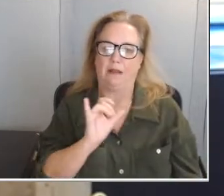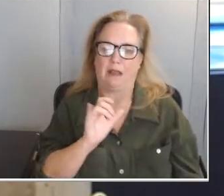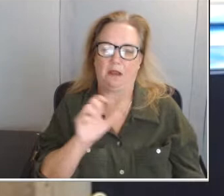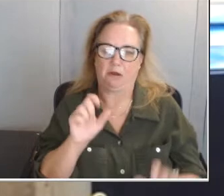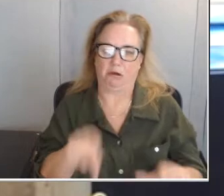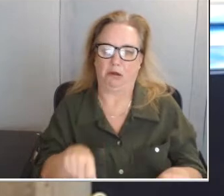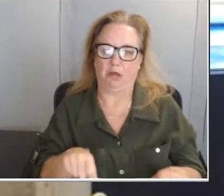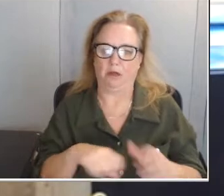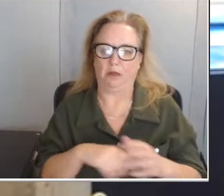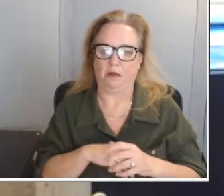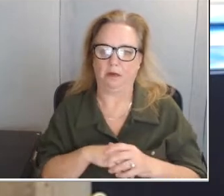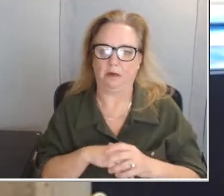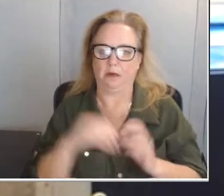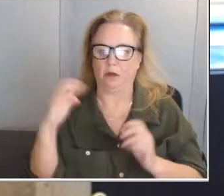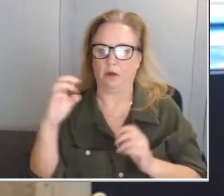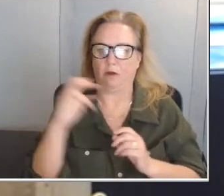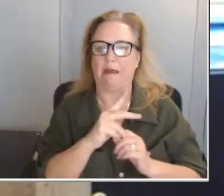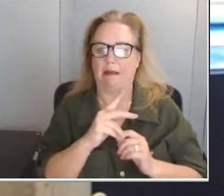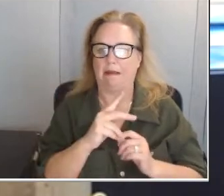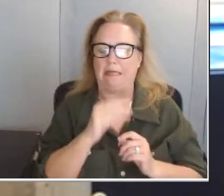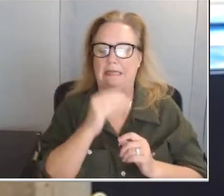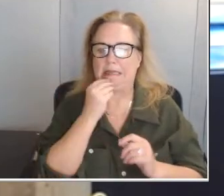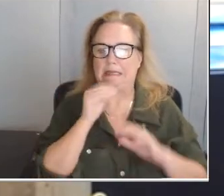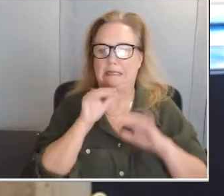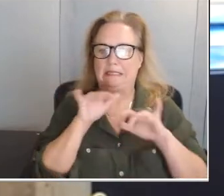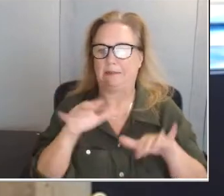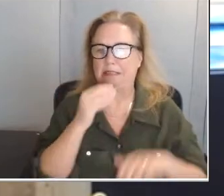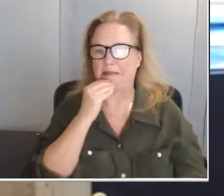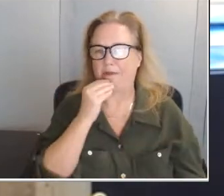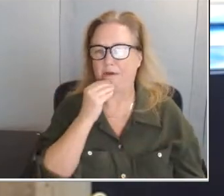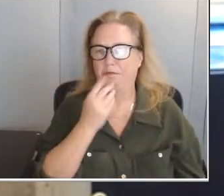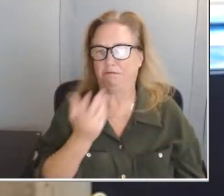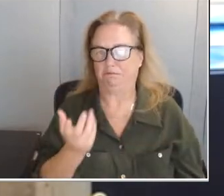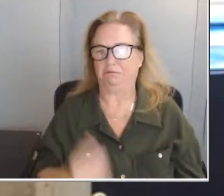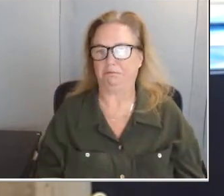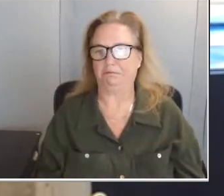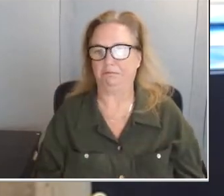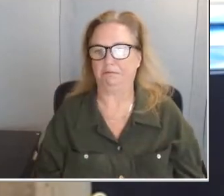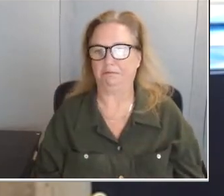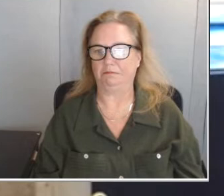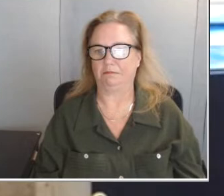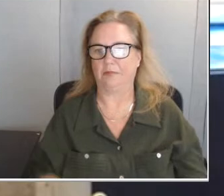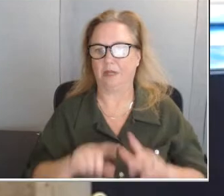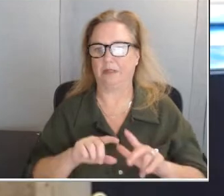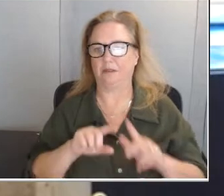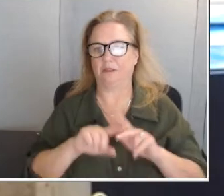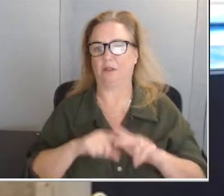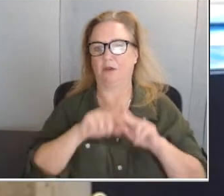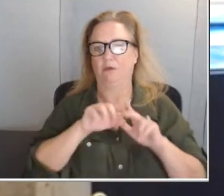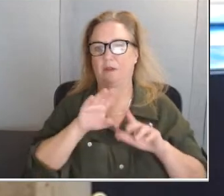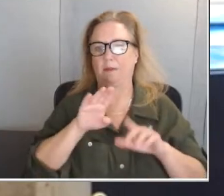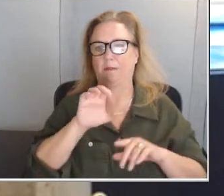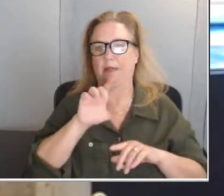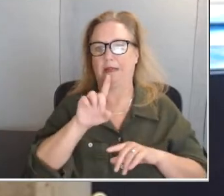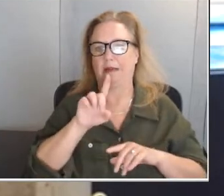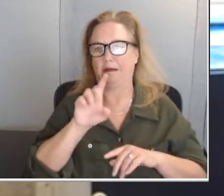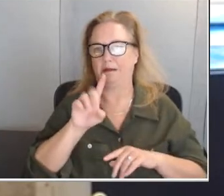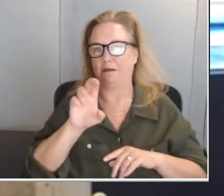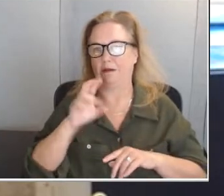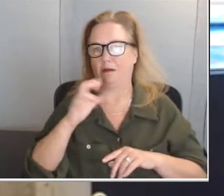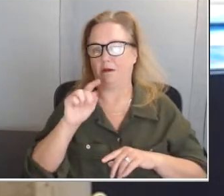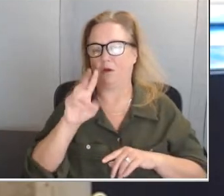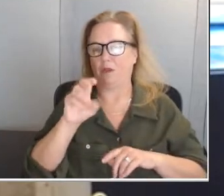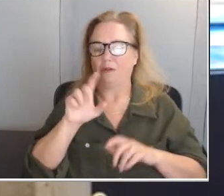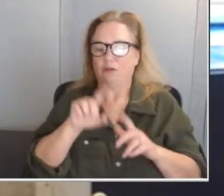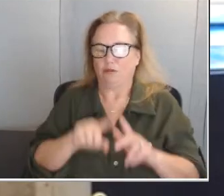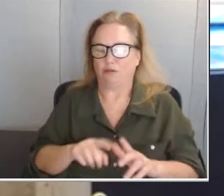could go back into it, but I started with bland, and like Dr. Hartwell said, just ease back into